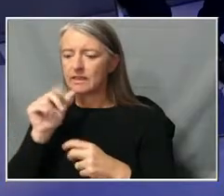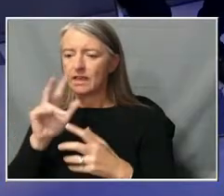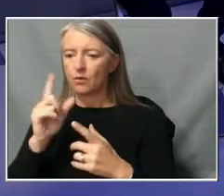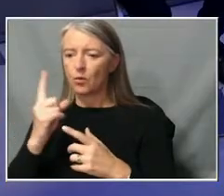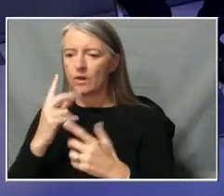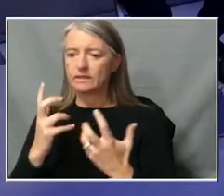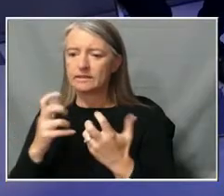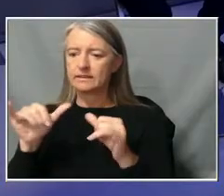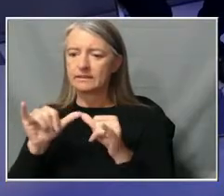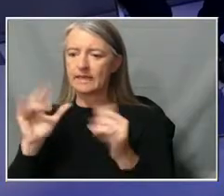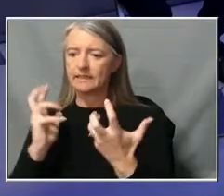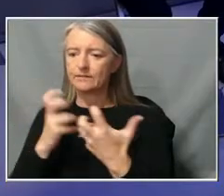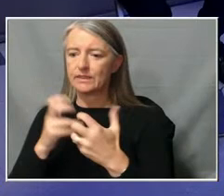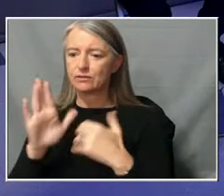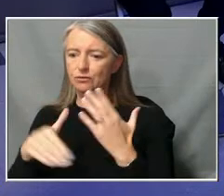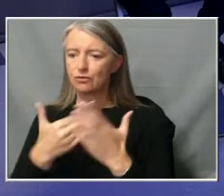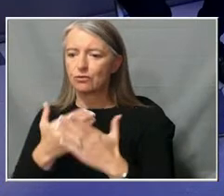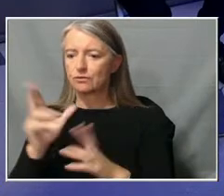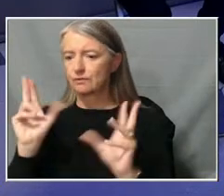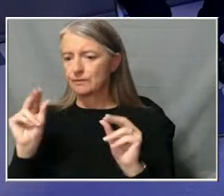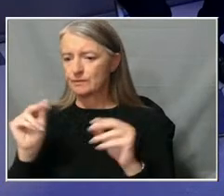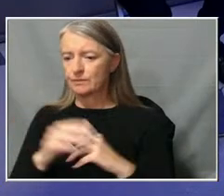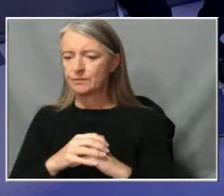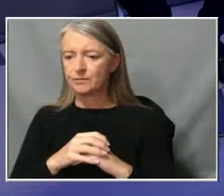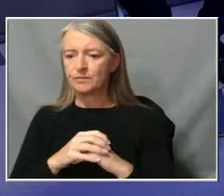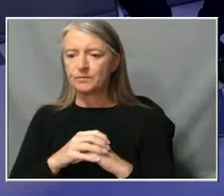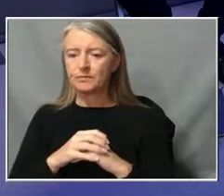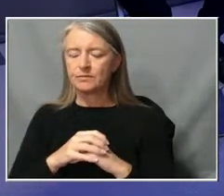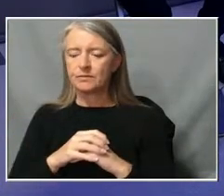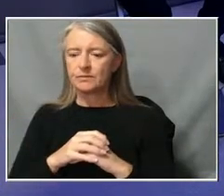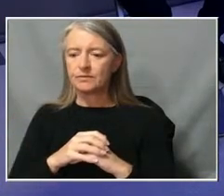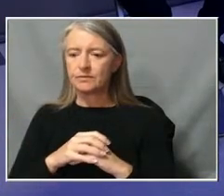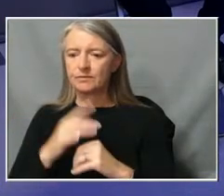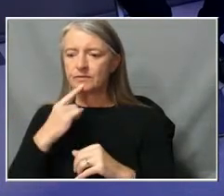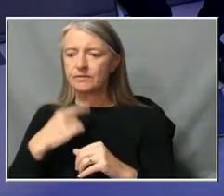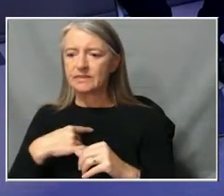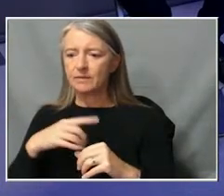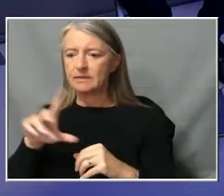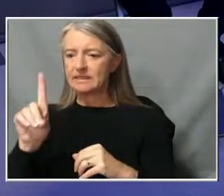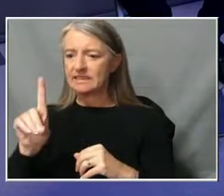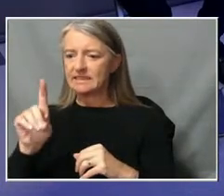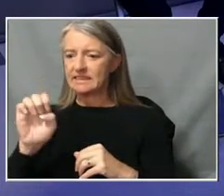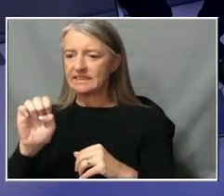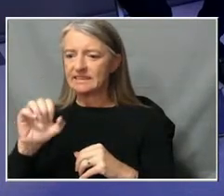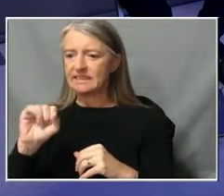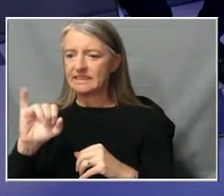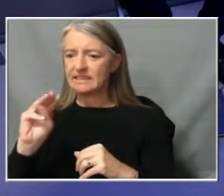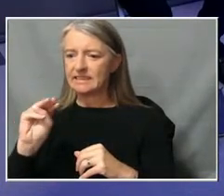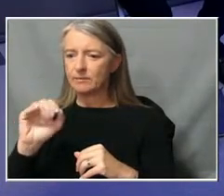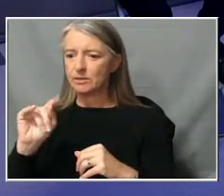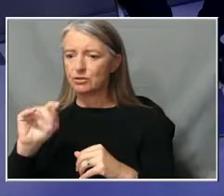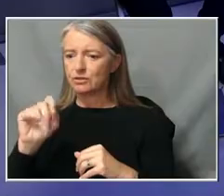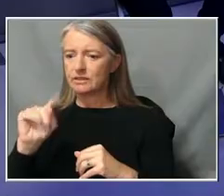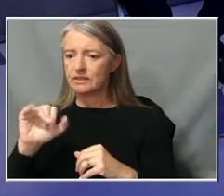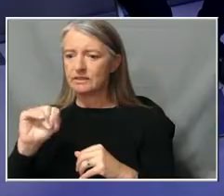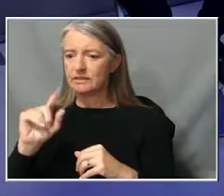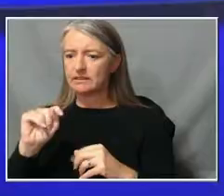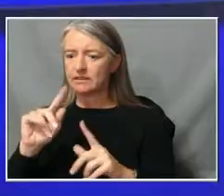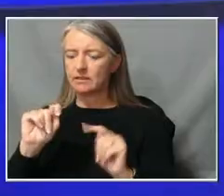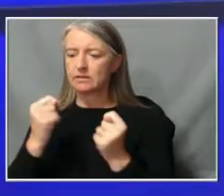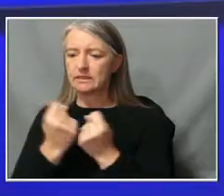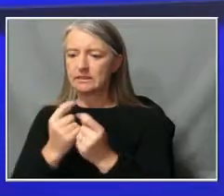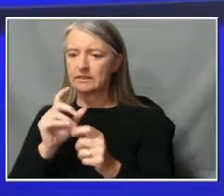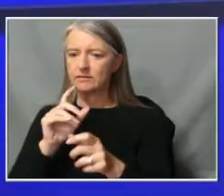sure. Correct. So Bernie, I want to bring you in. You're a dosimetrist. Tell us what that is. Right, so as a part of the team with doctors